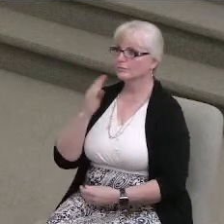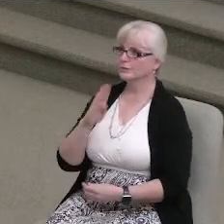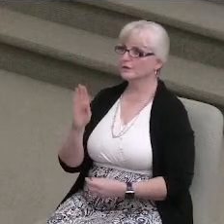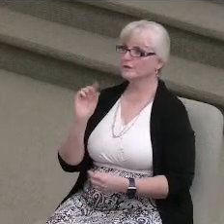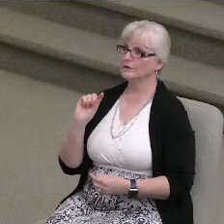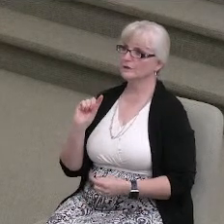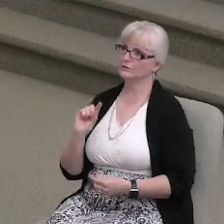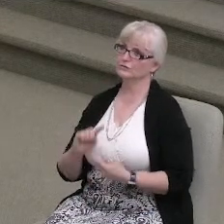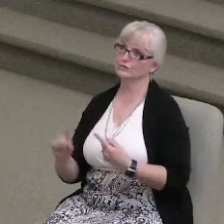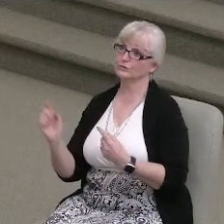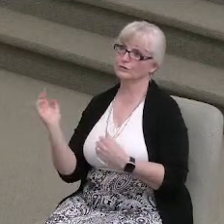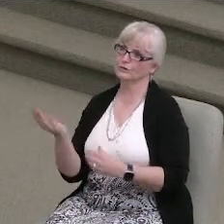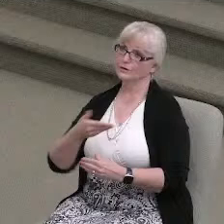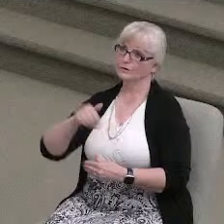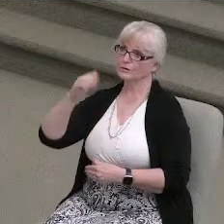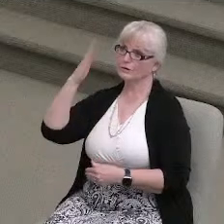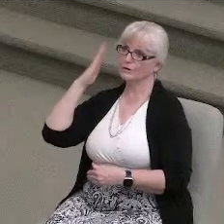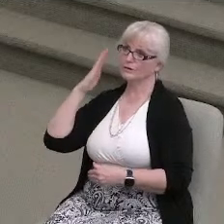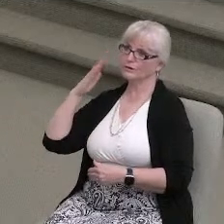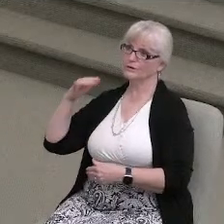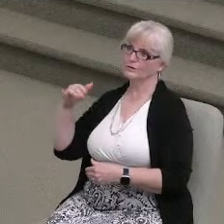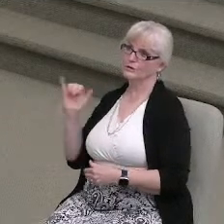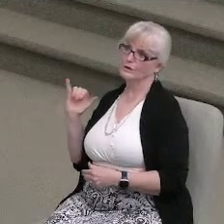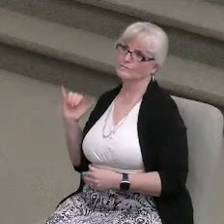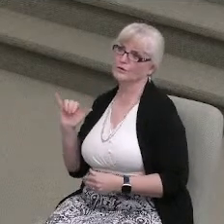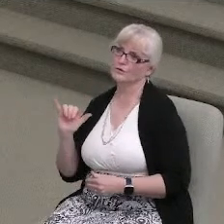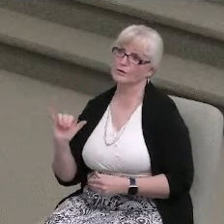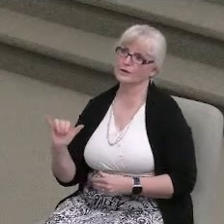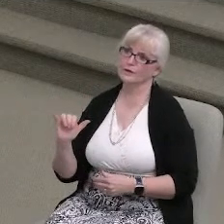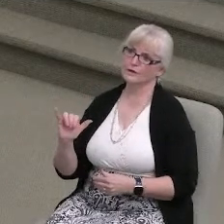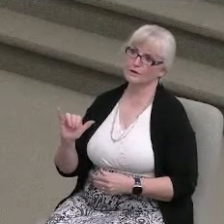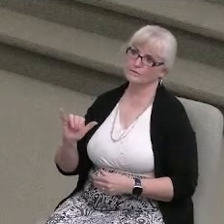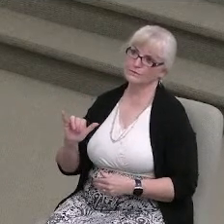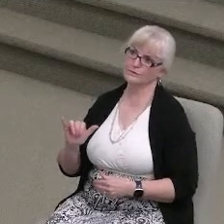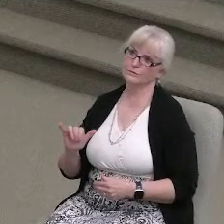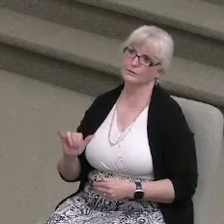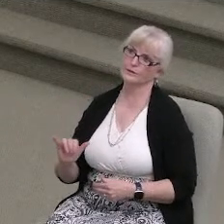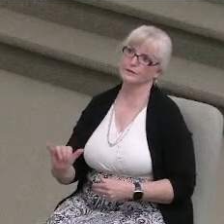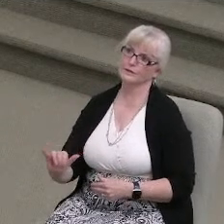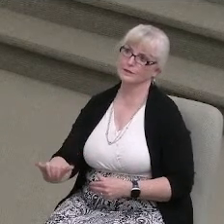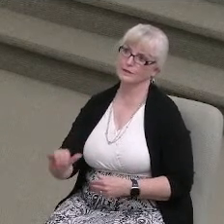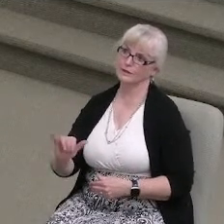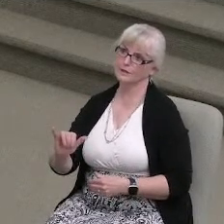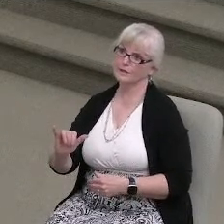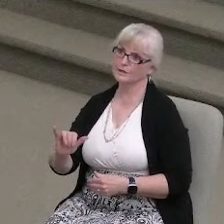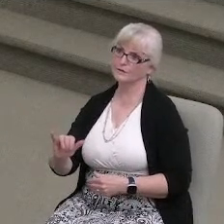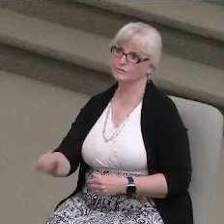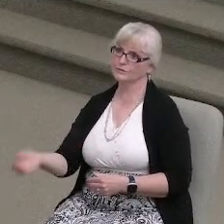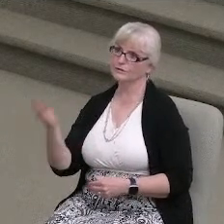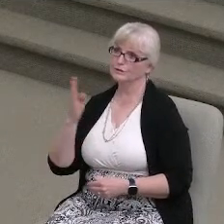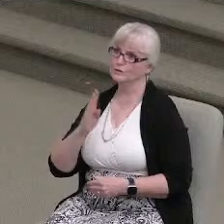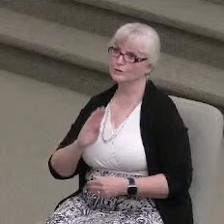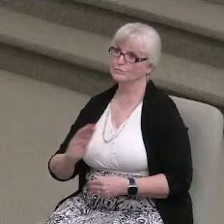strength be to our God forever and ever.